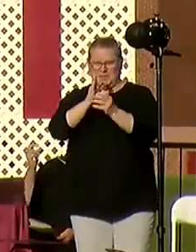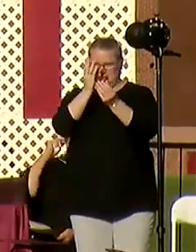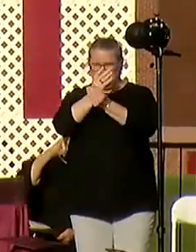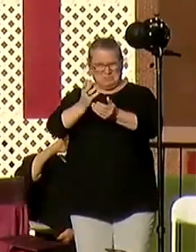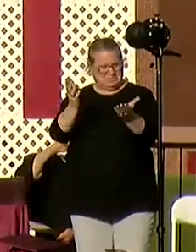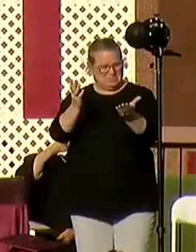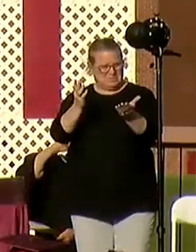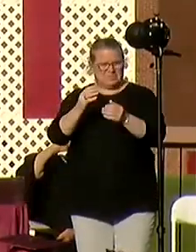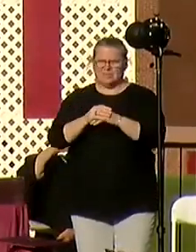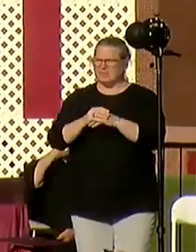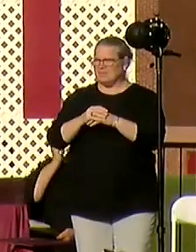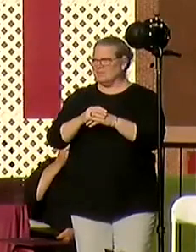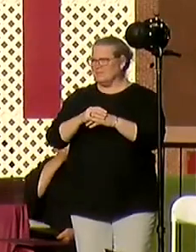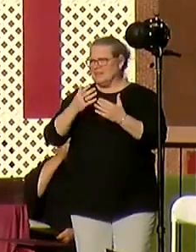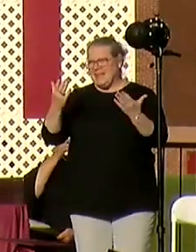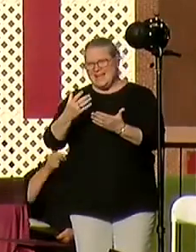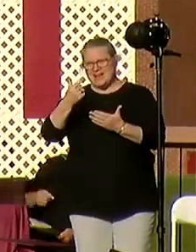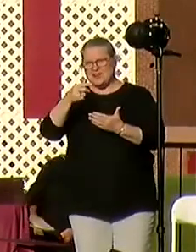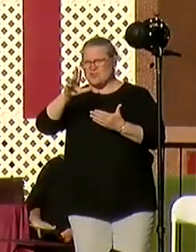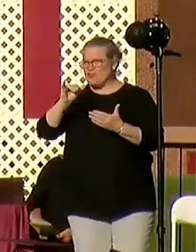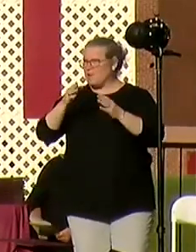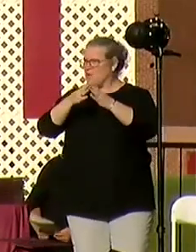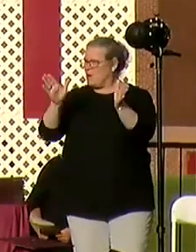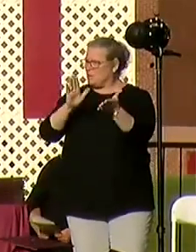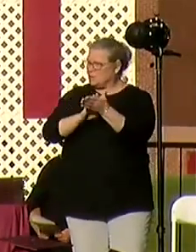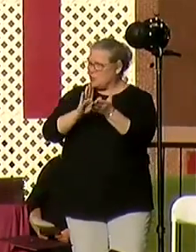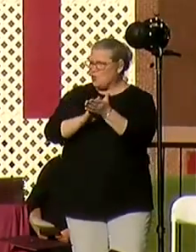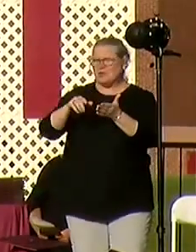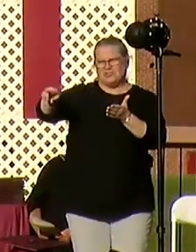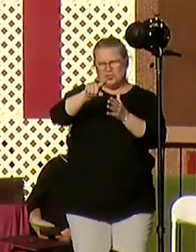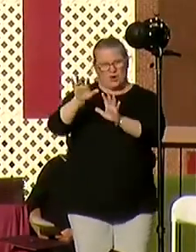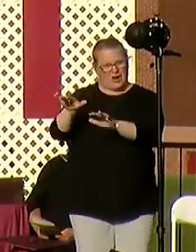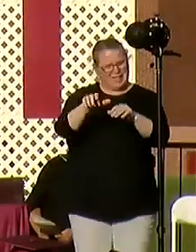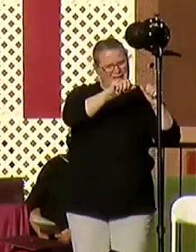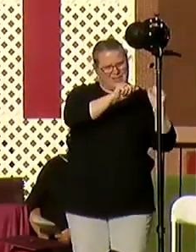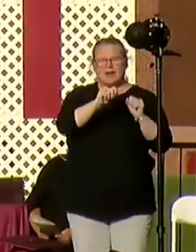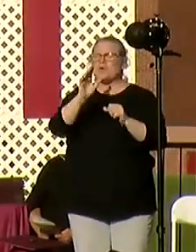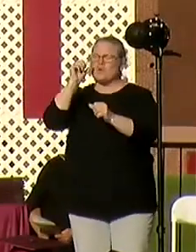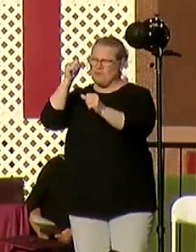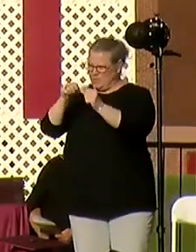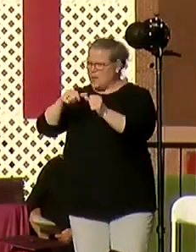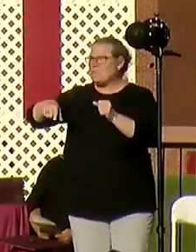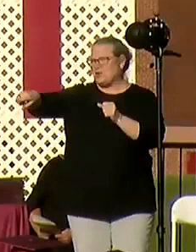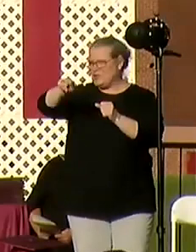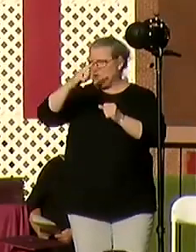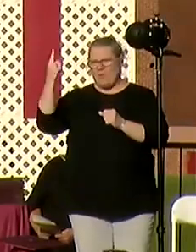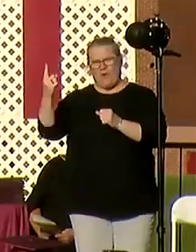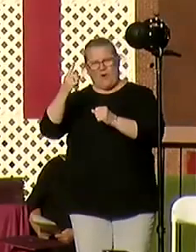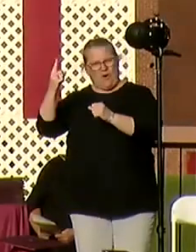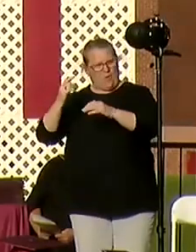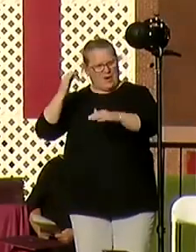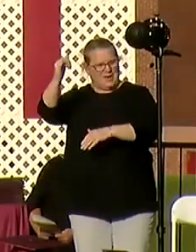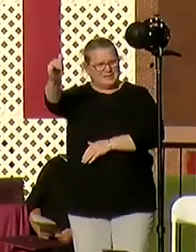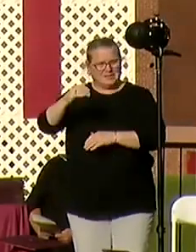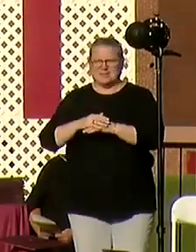although you are leaving the hallways of the Granby Public Schools, we will always remember you, and we will always